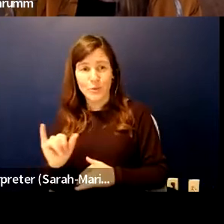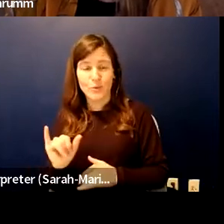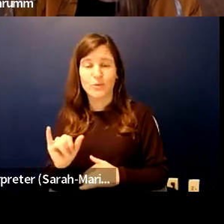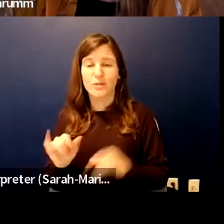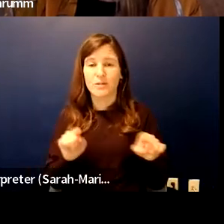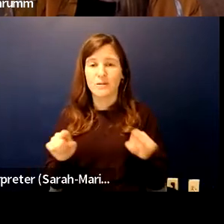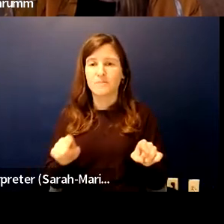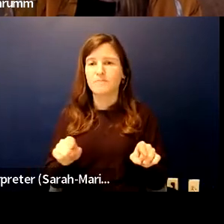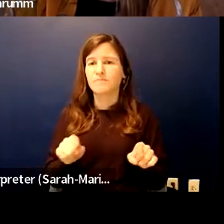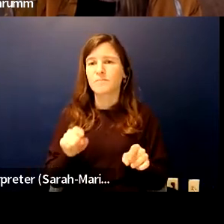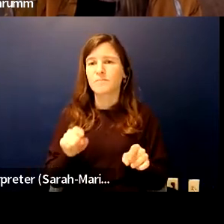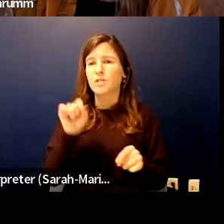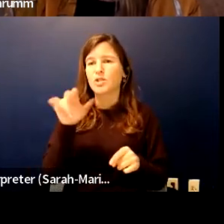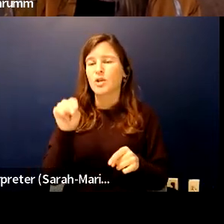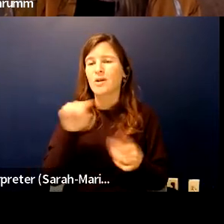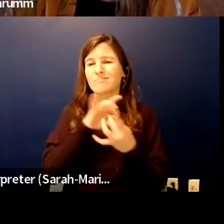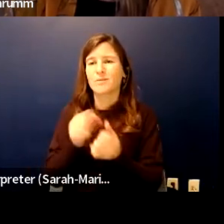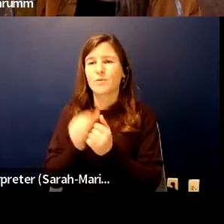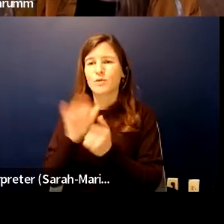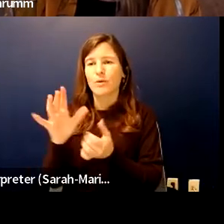kind of Sean, what you're talking about around